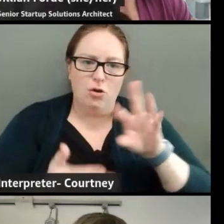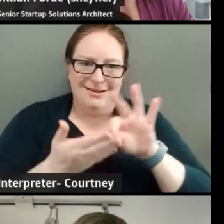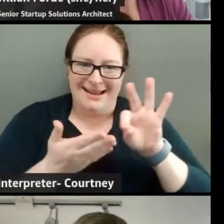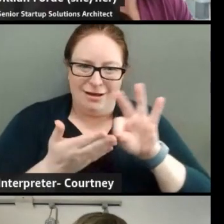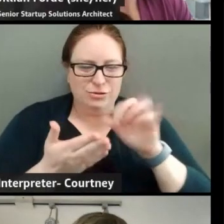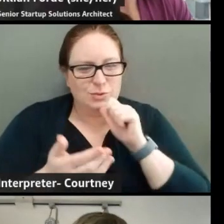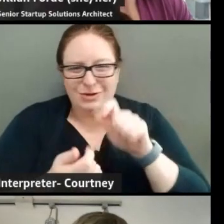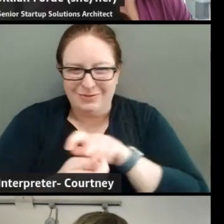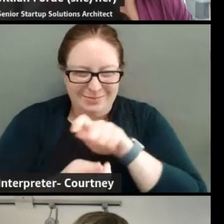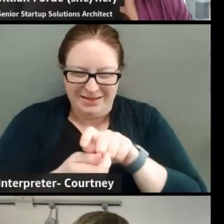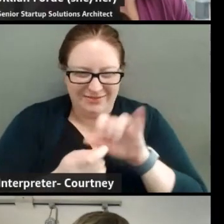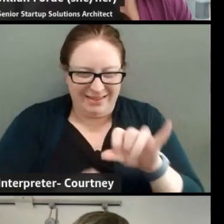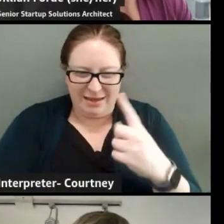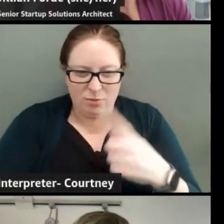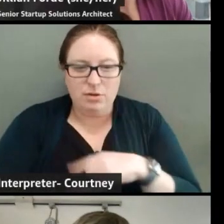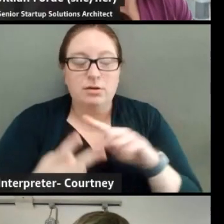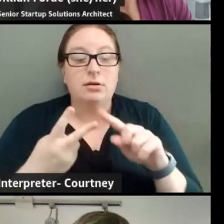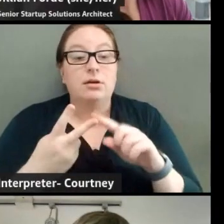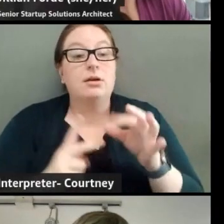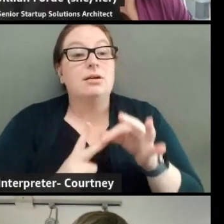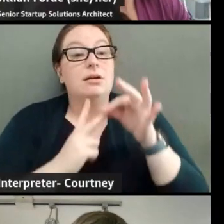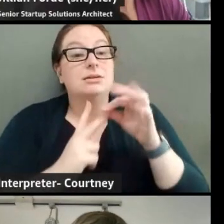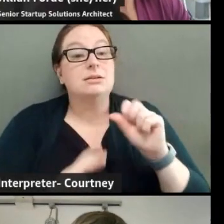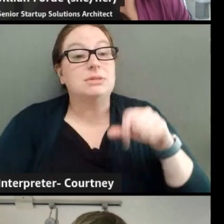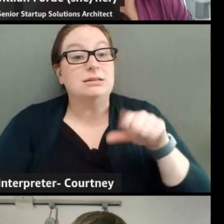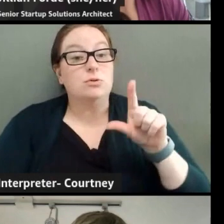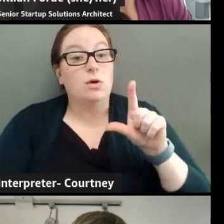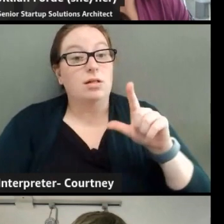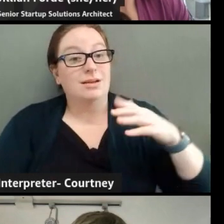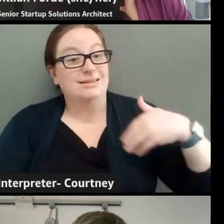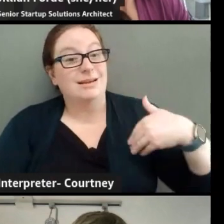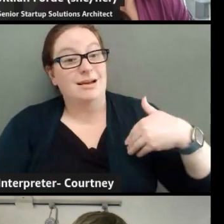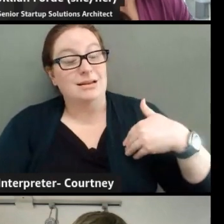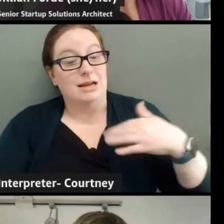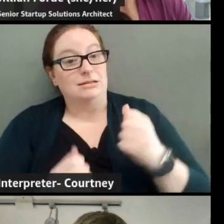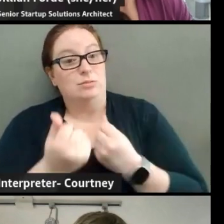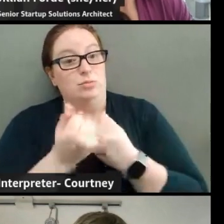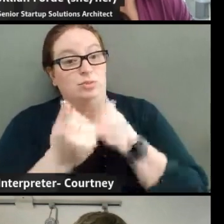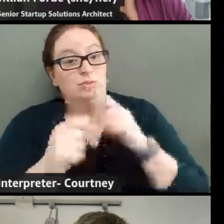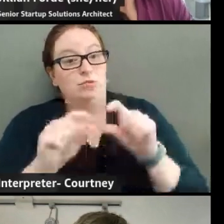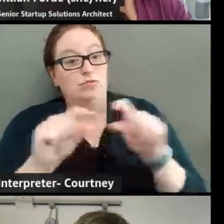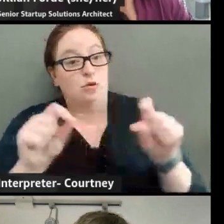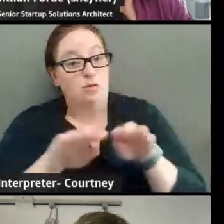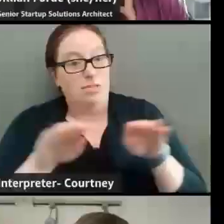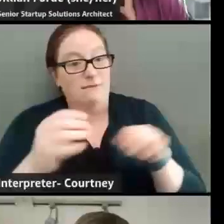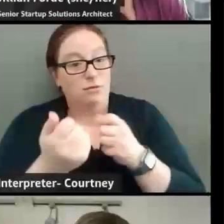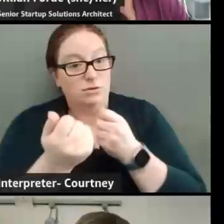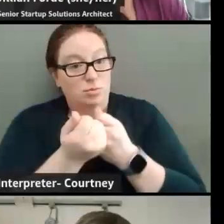specify that. Also, custom SQL is not yet supported for row level results, although we are working towards that